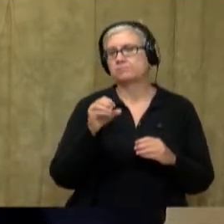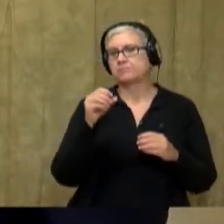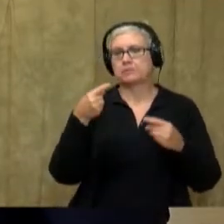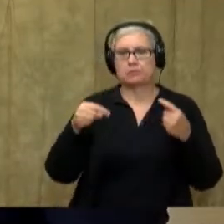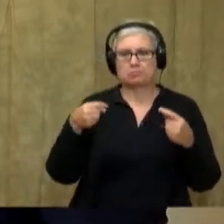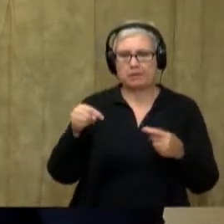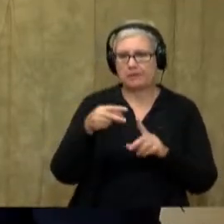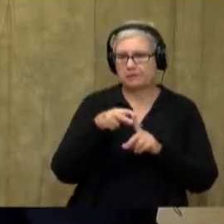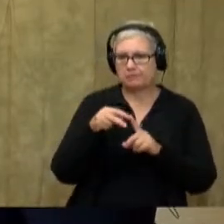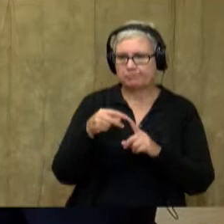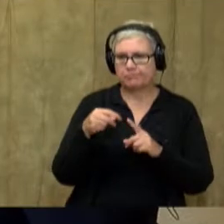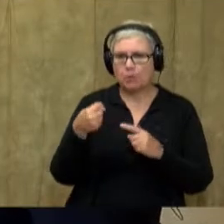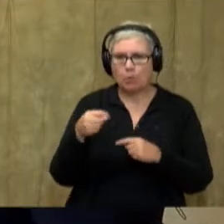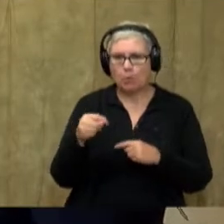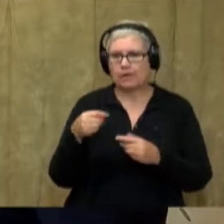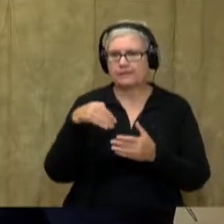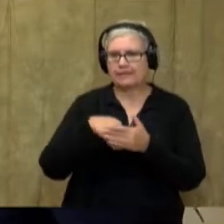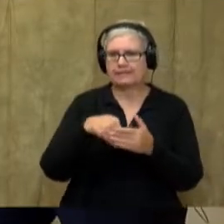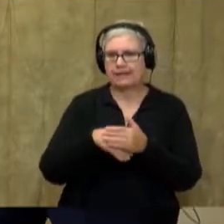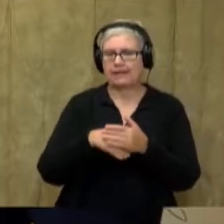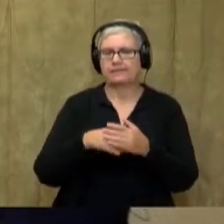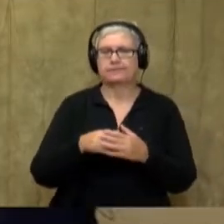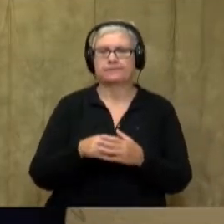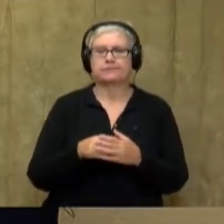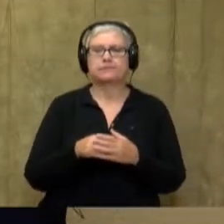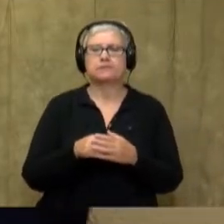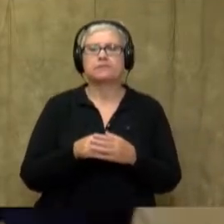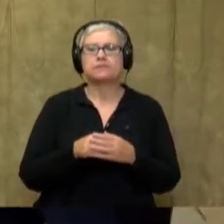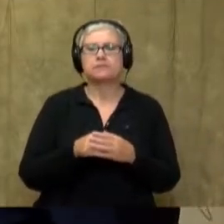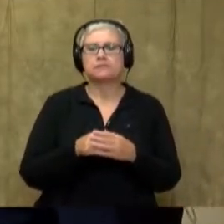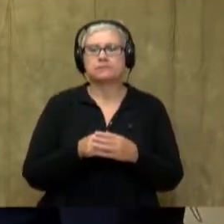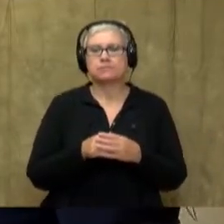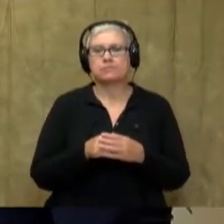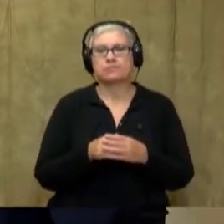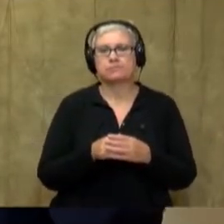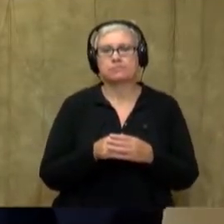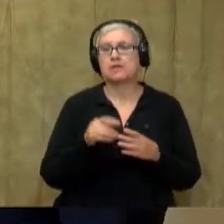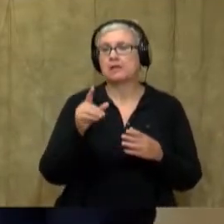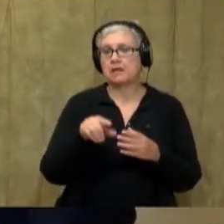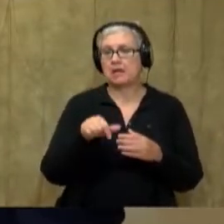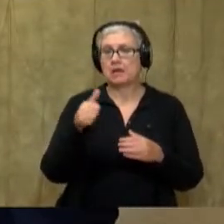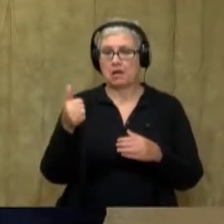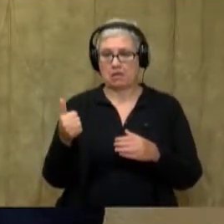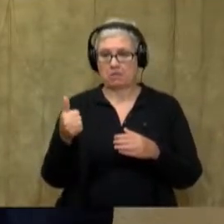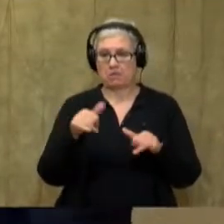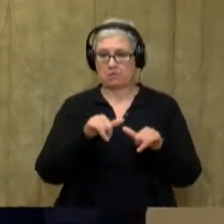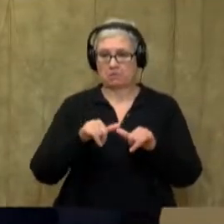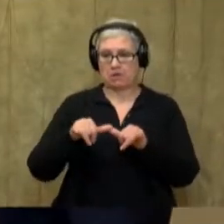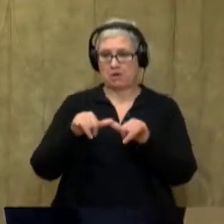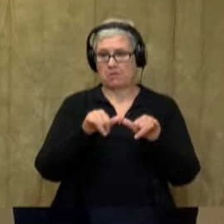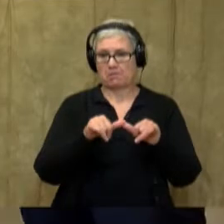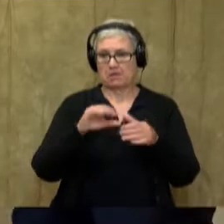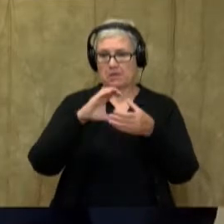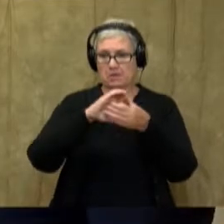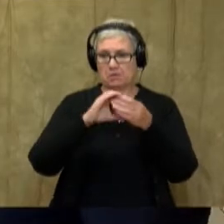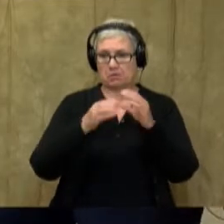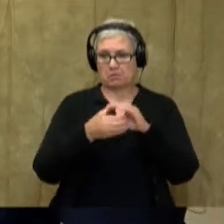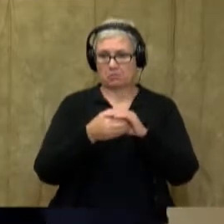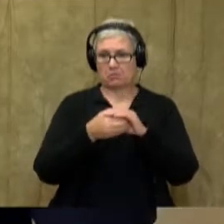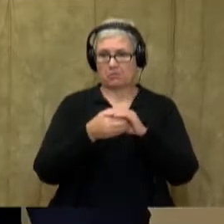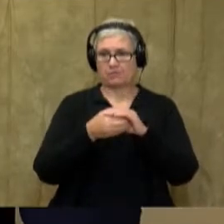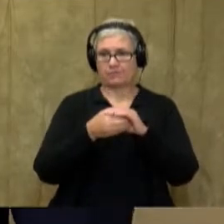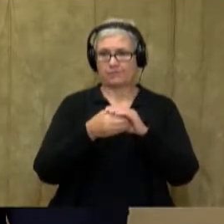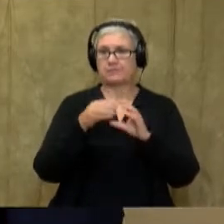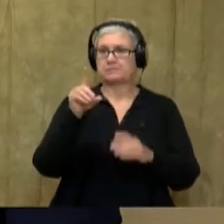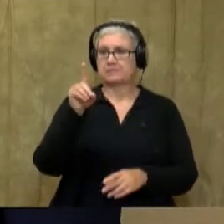toys or other household items in the storage cube. Another common cube that you might come across in board